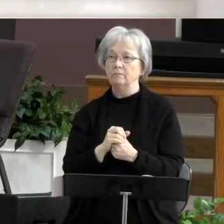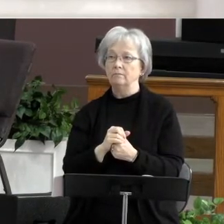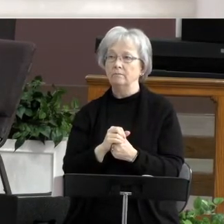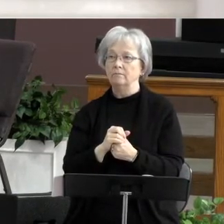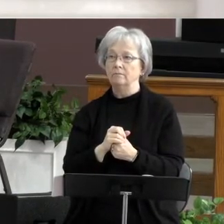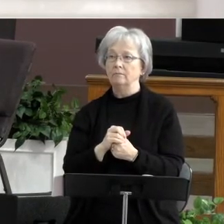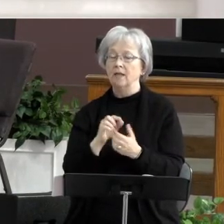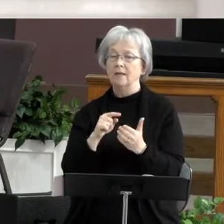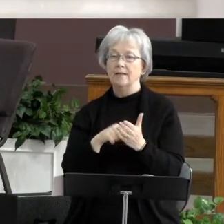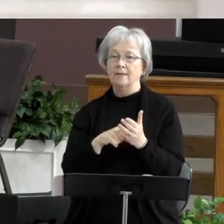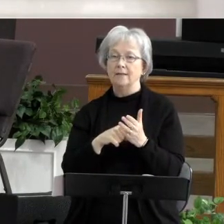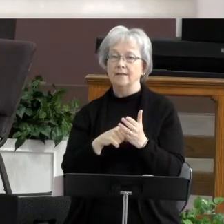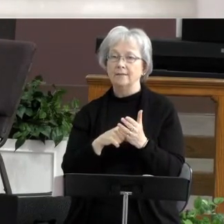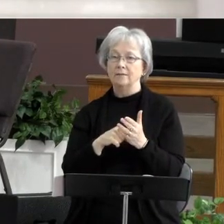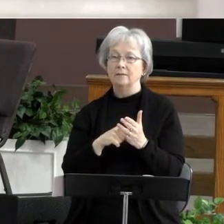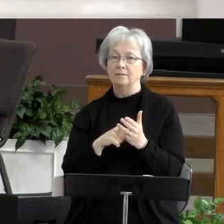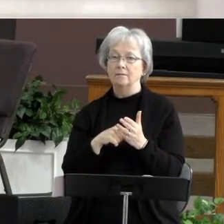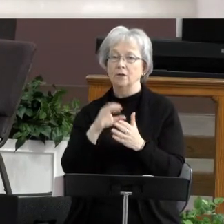this crisis